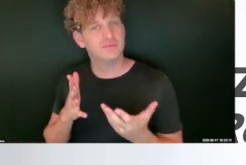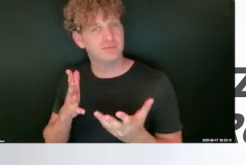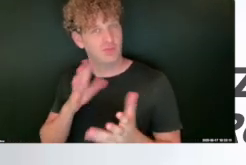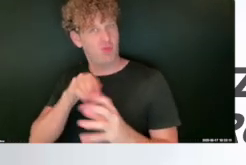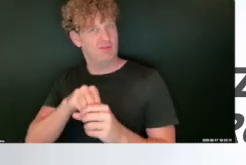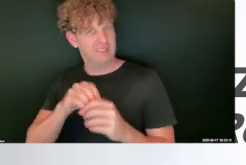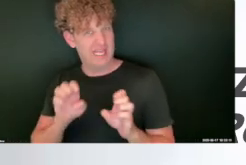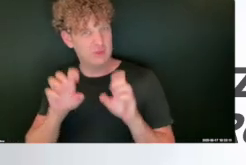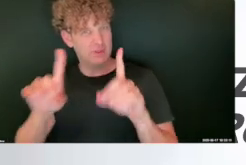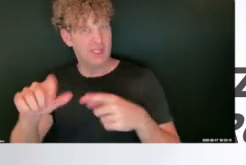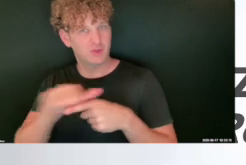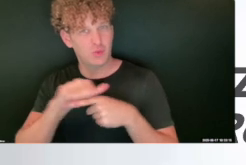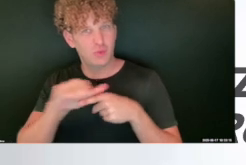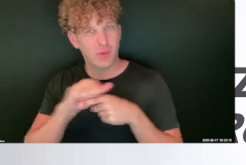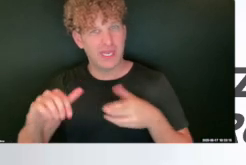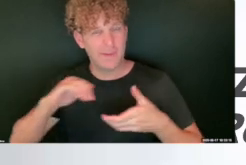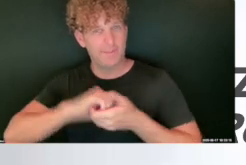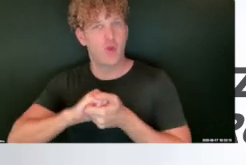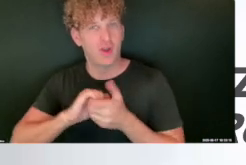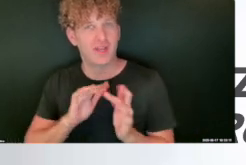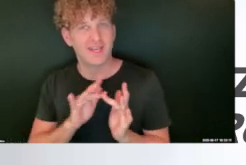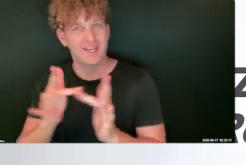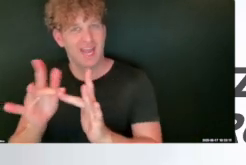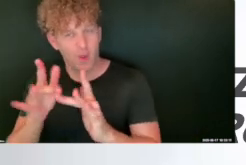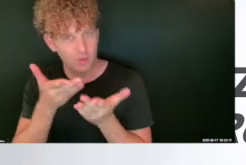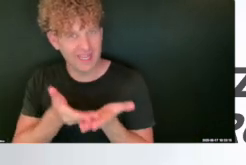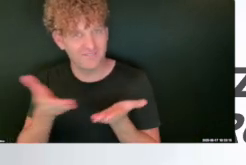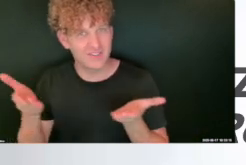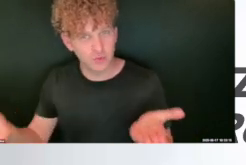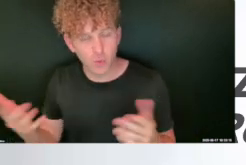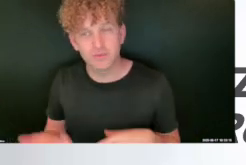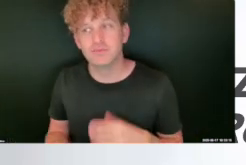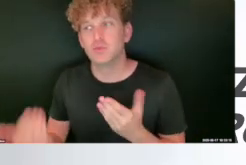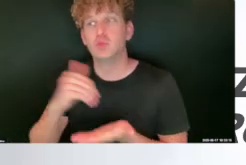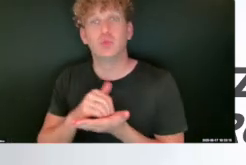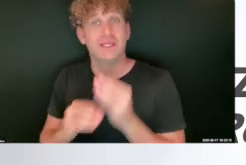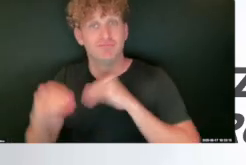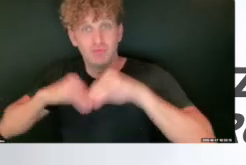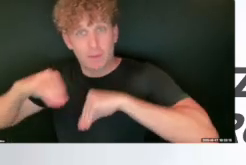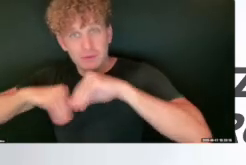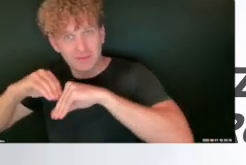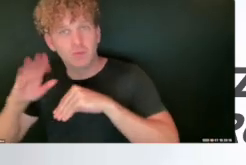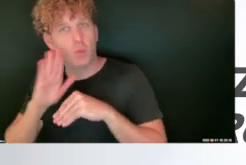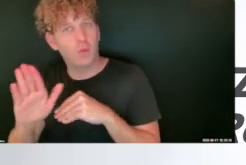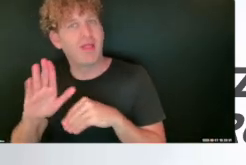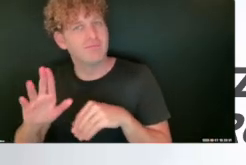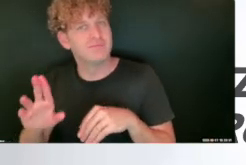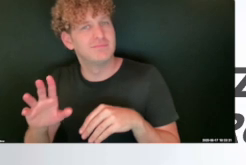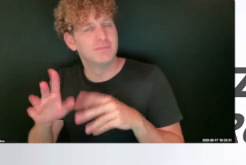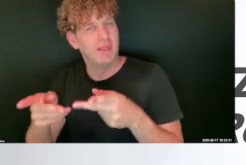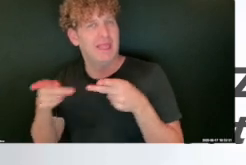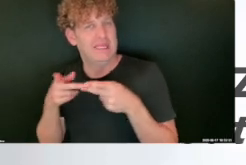donated vehicle or their qualifying components will be distributed back into ZAP program.